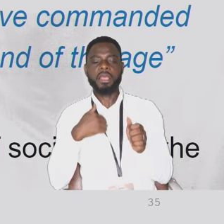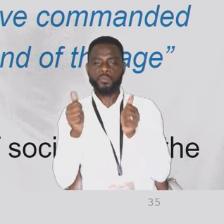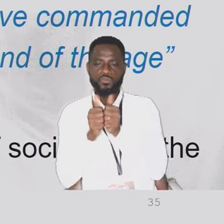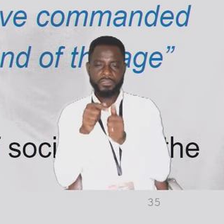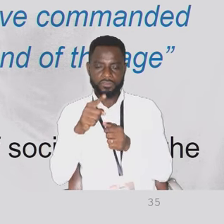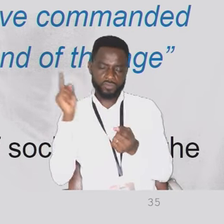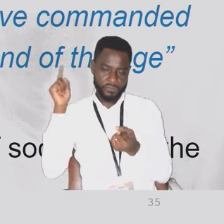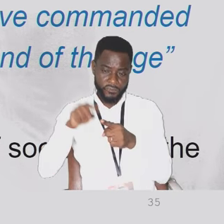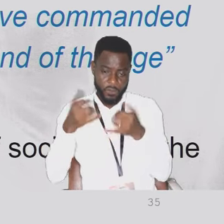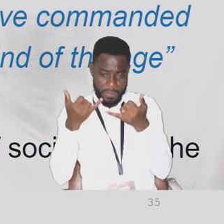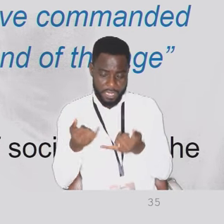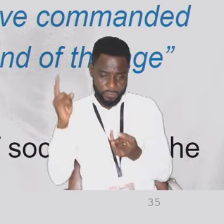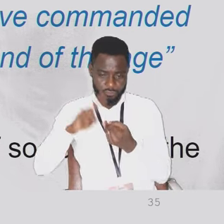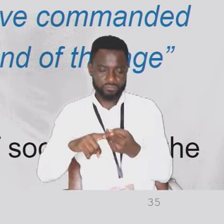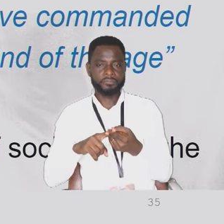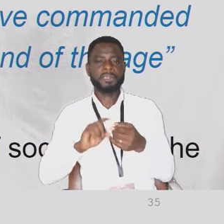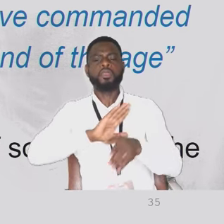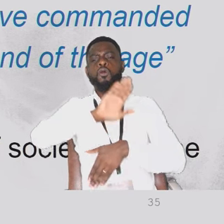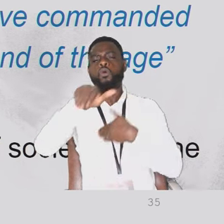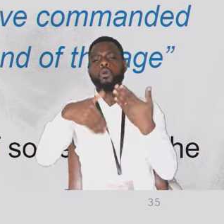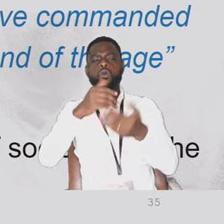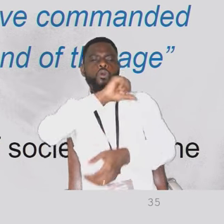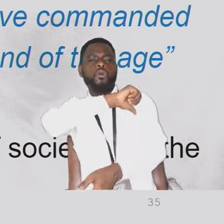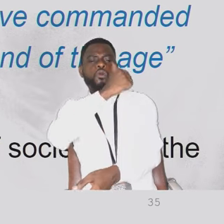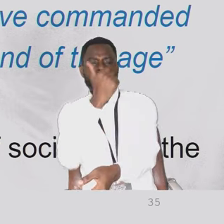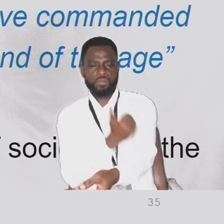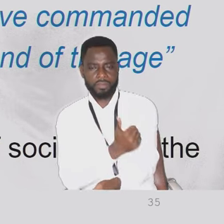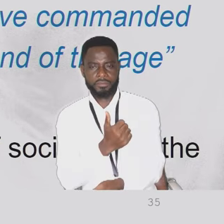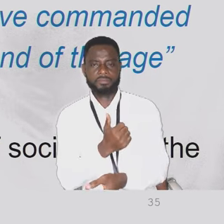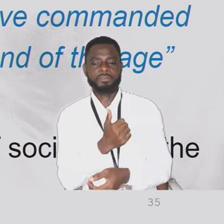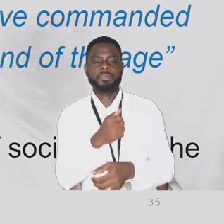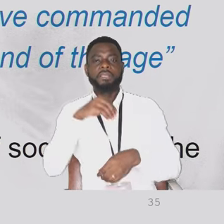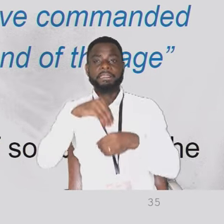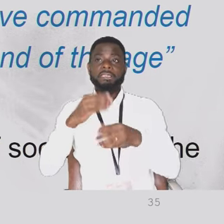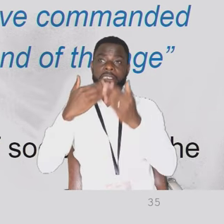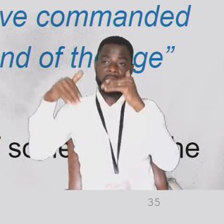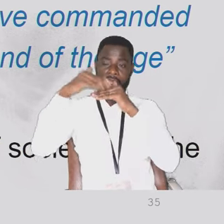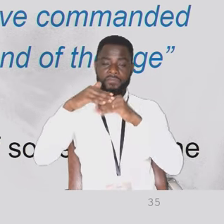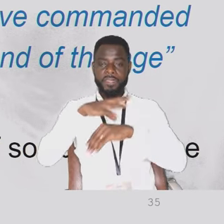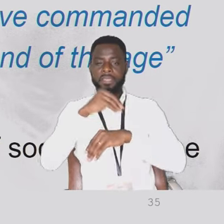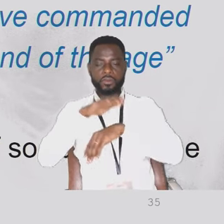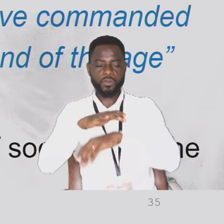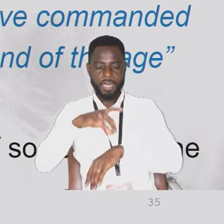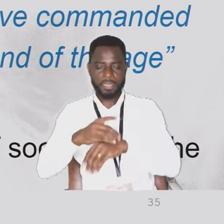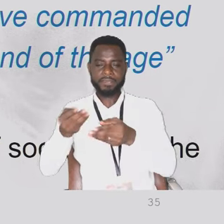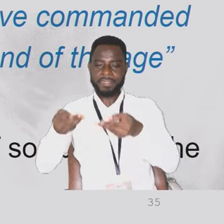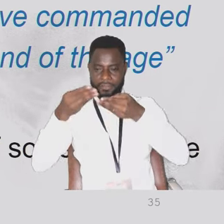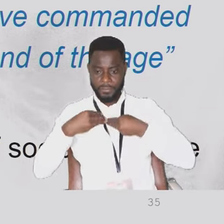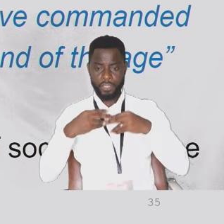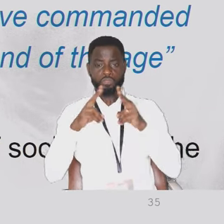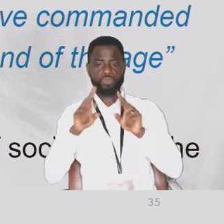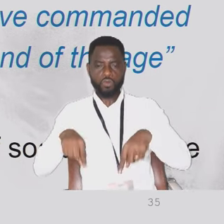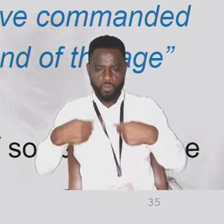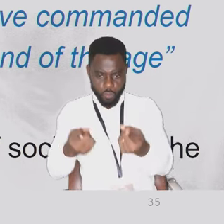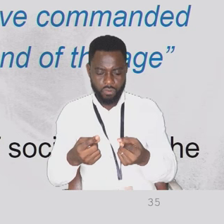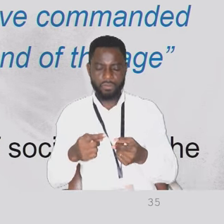age. All authority in heaven on earth have been given to me. Therefore, go